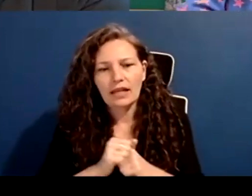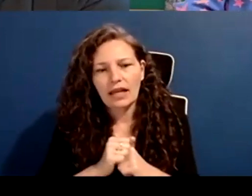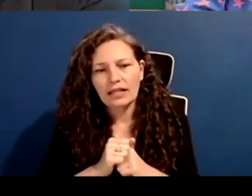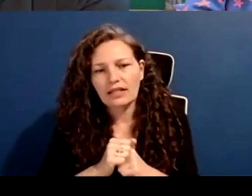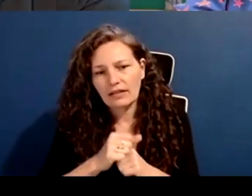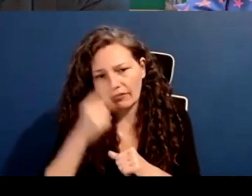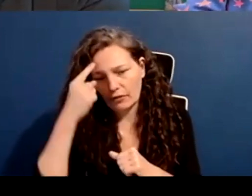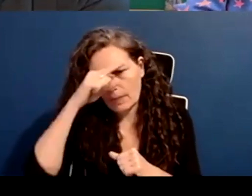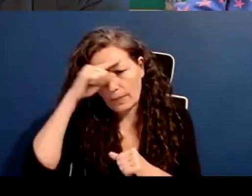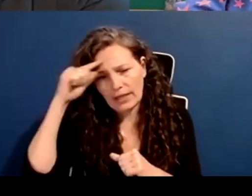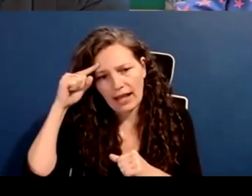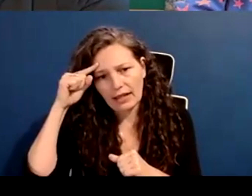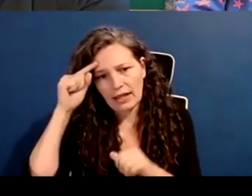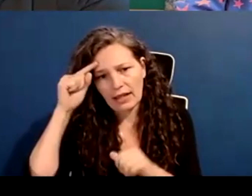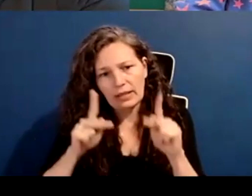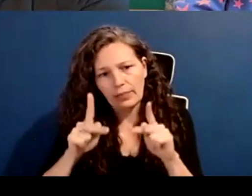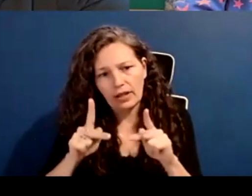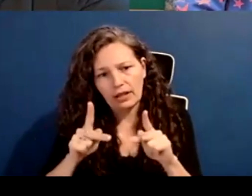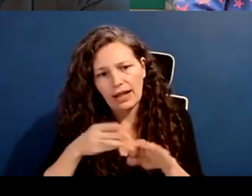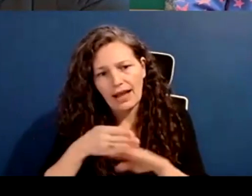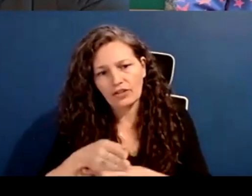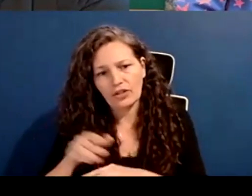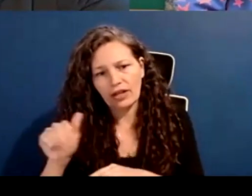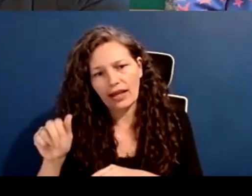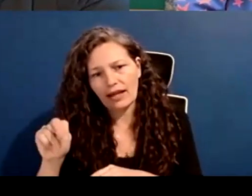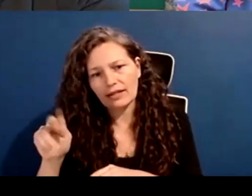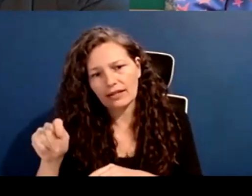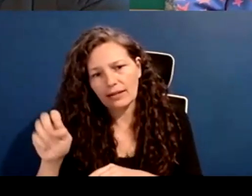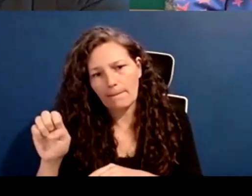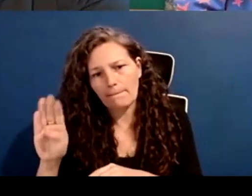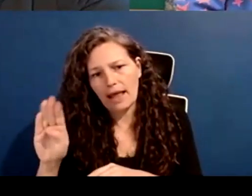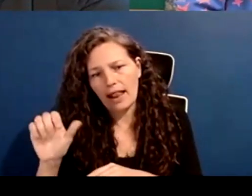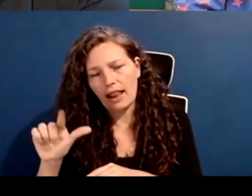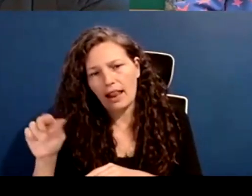And I think that definitely ties in. You bring some excellent